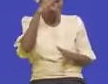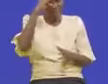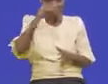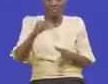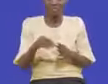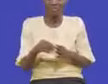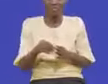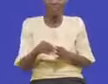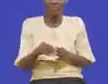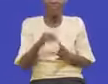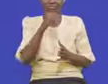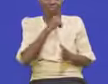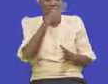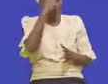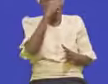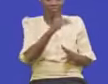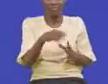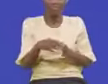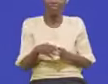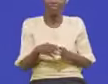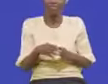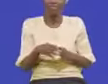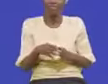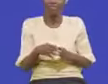Nunyala amegã.